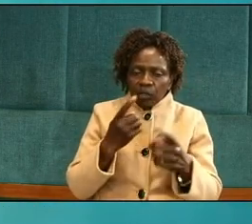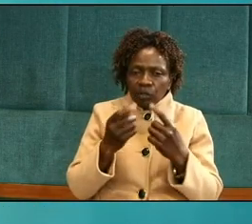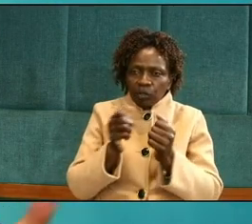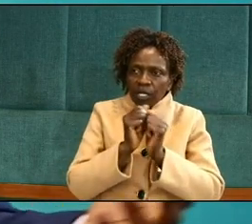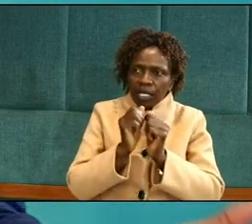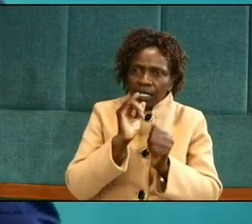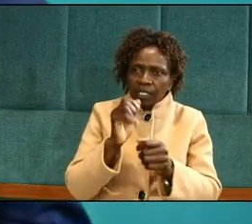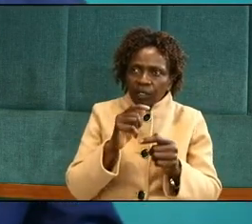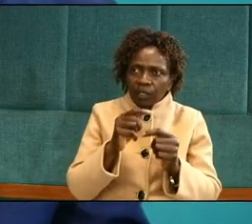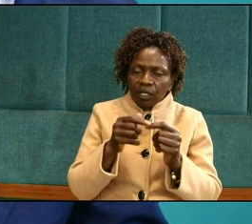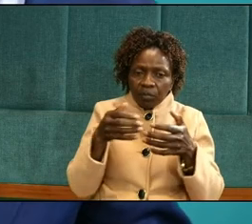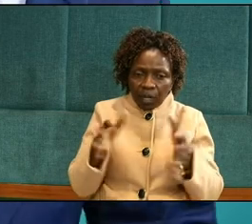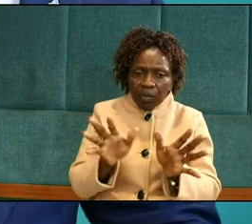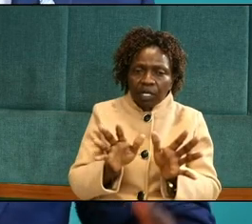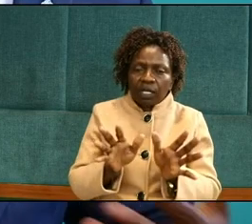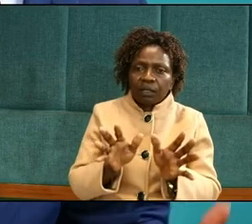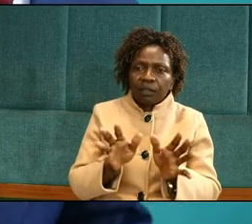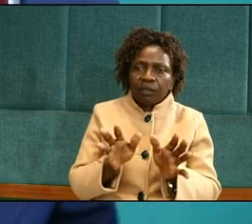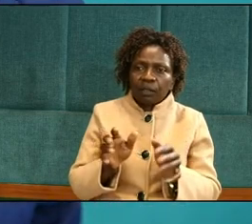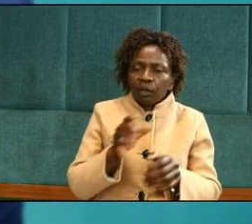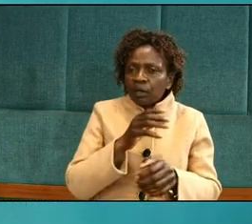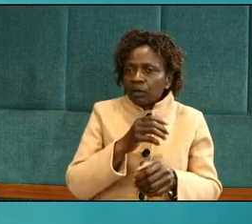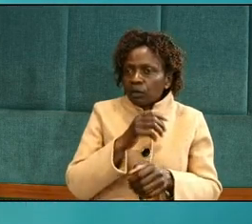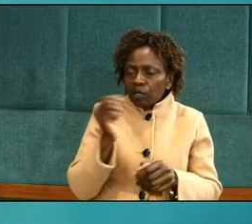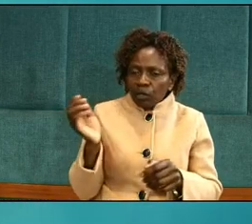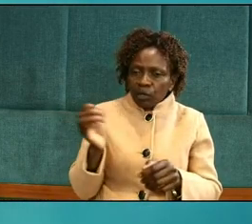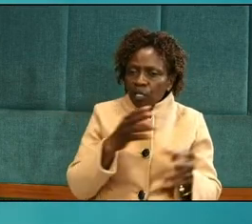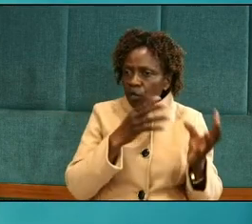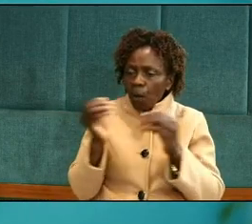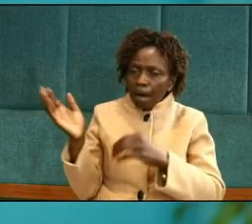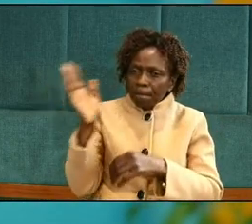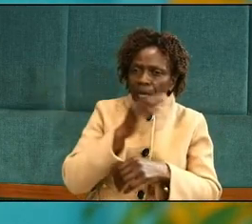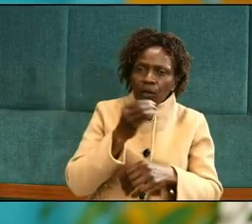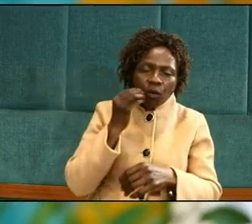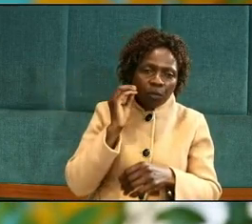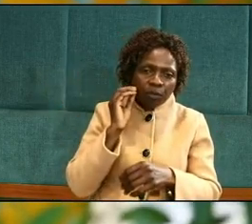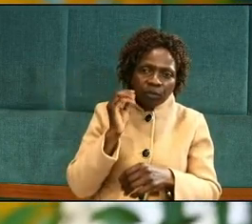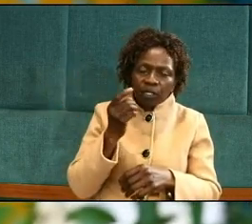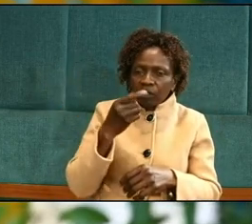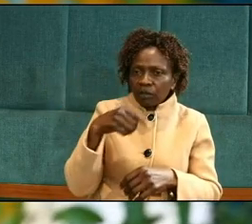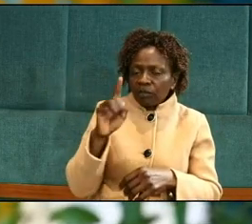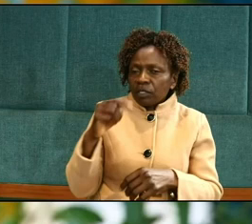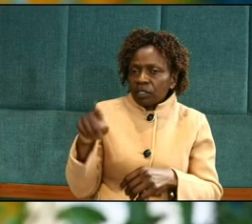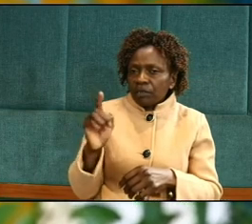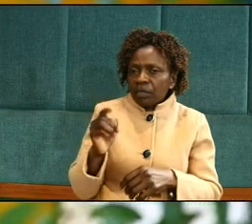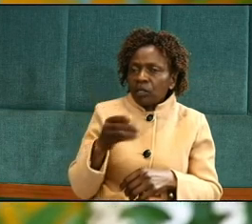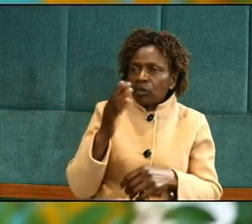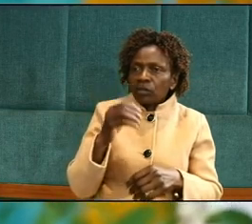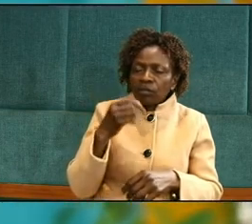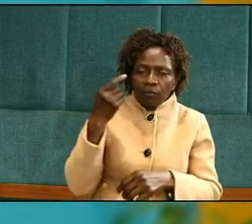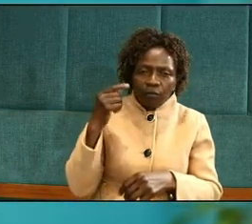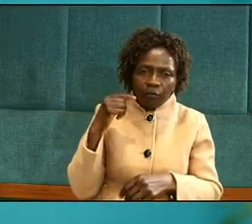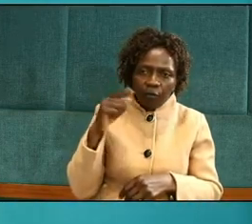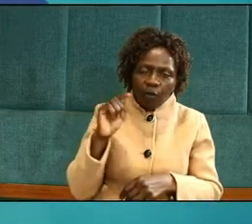together is in public space. When they go back home, it's each one for himself and God for us all. In